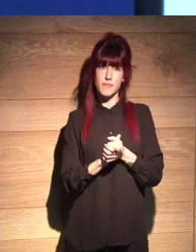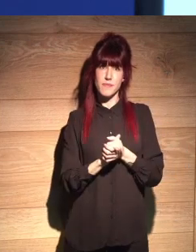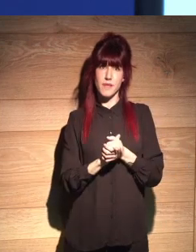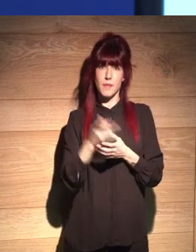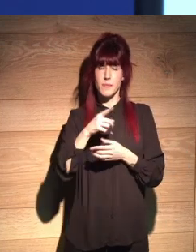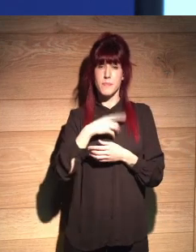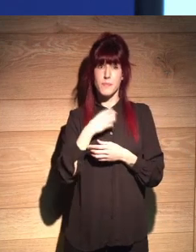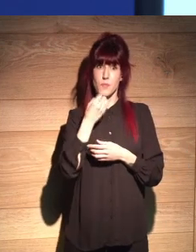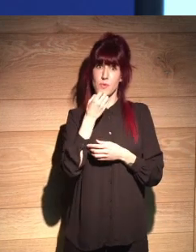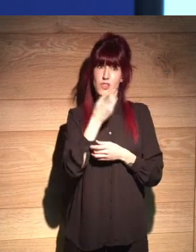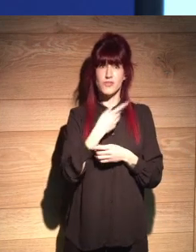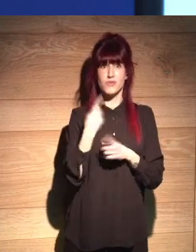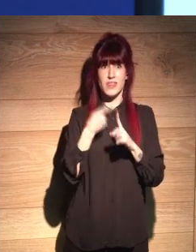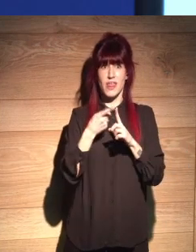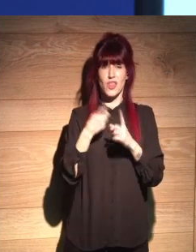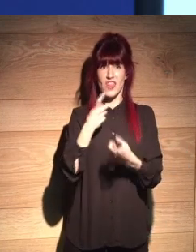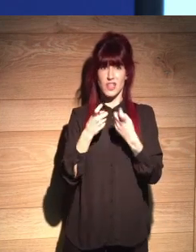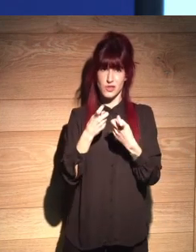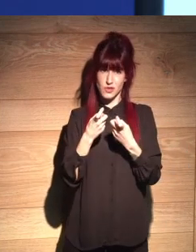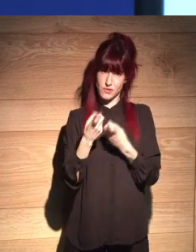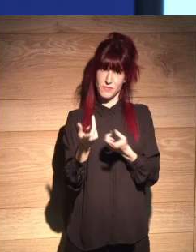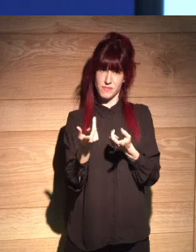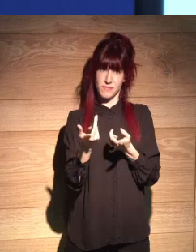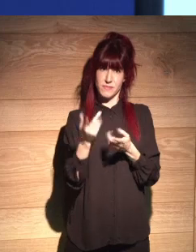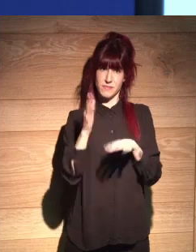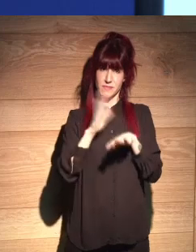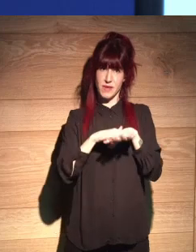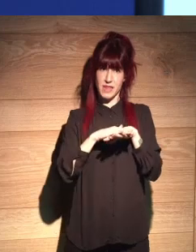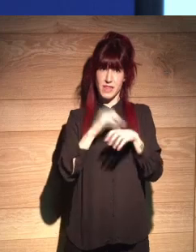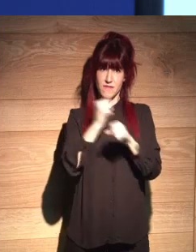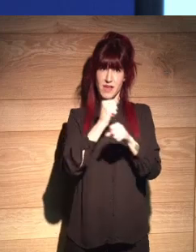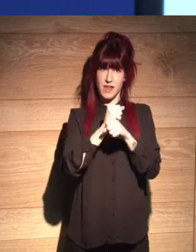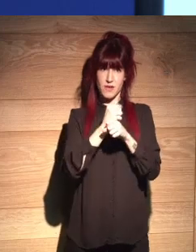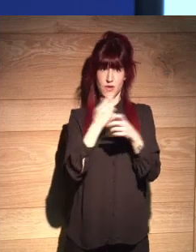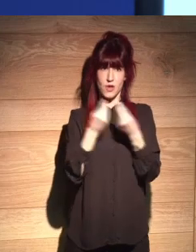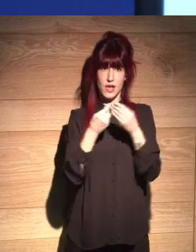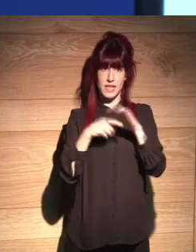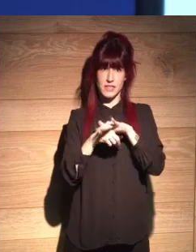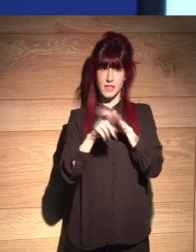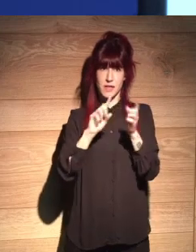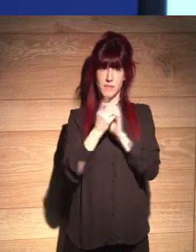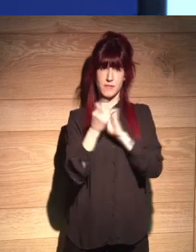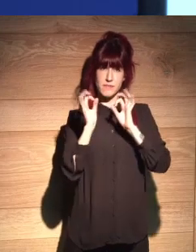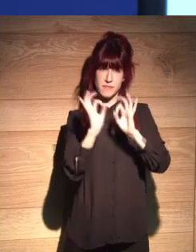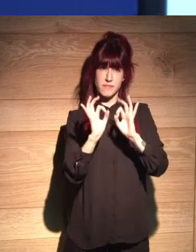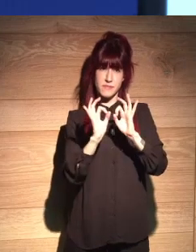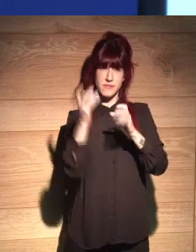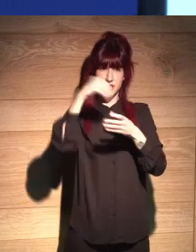using data to work with change management, specifically within this